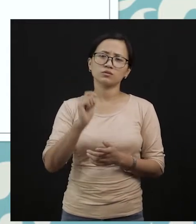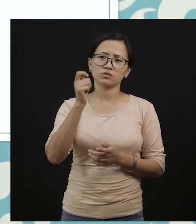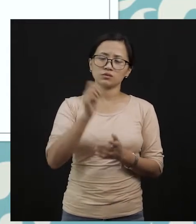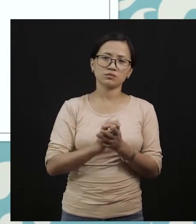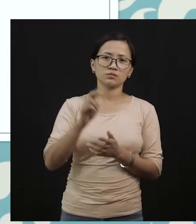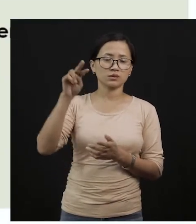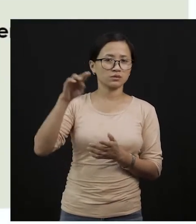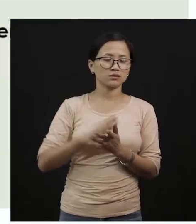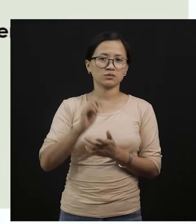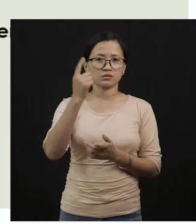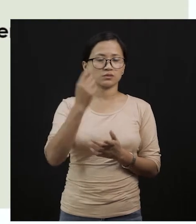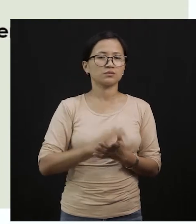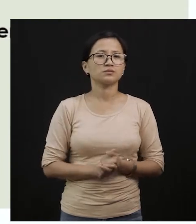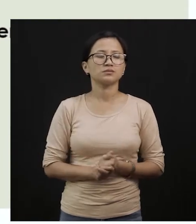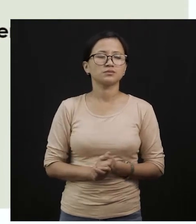more.